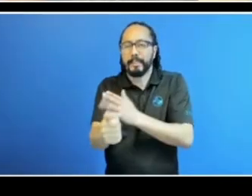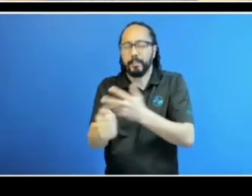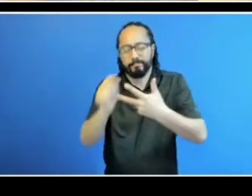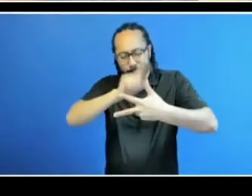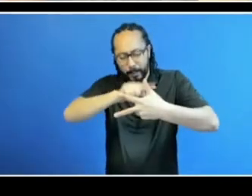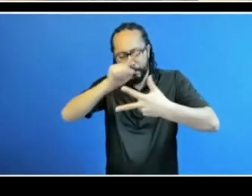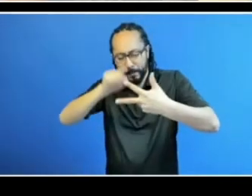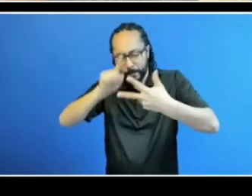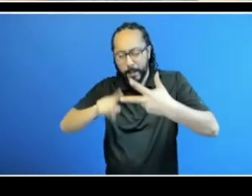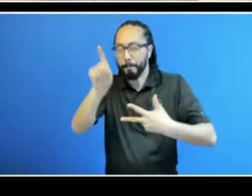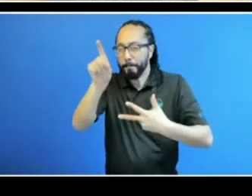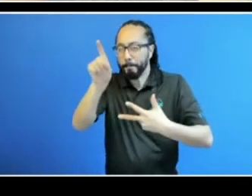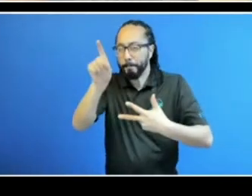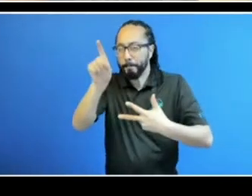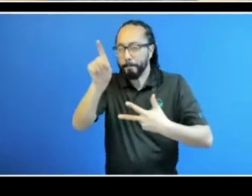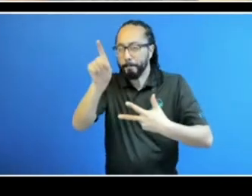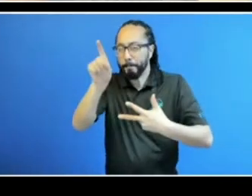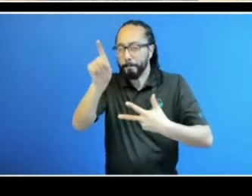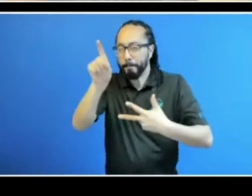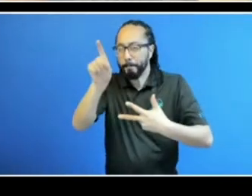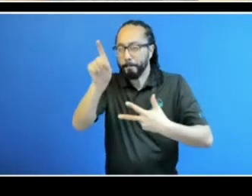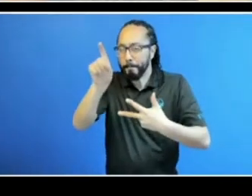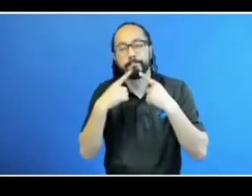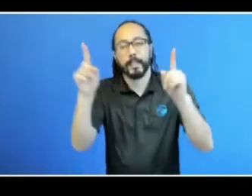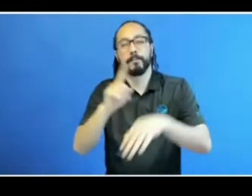successful entrepreneur?